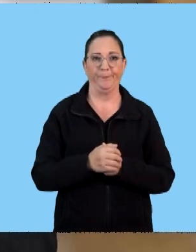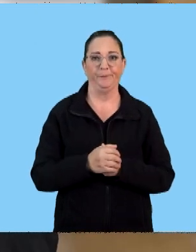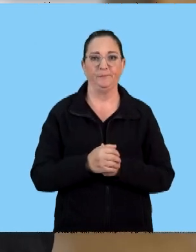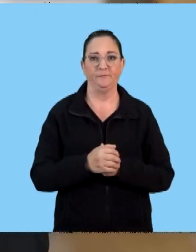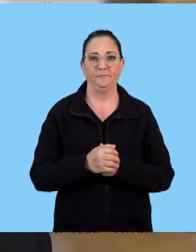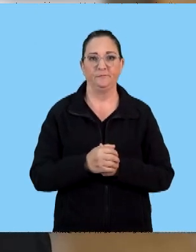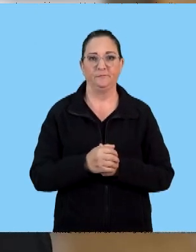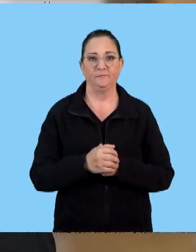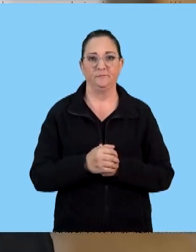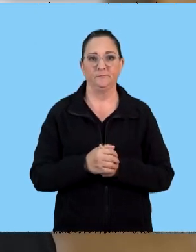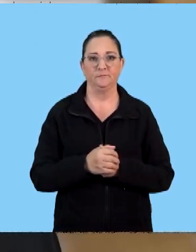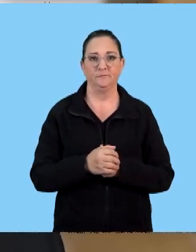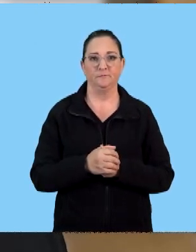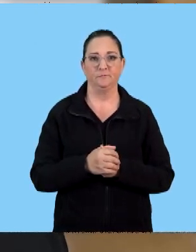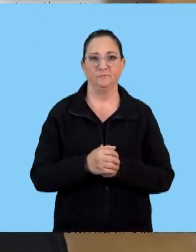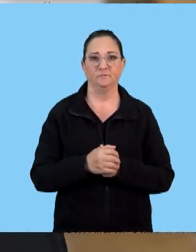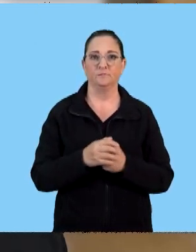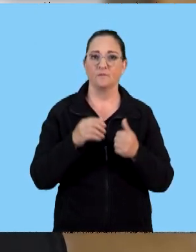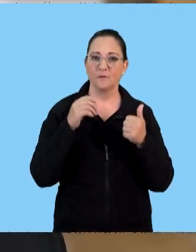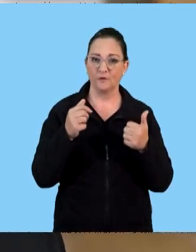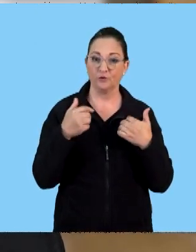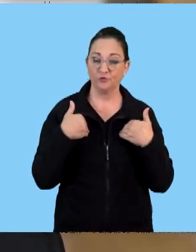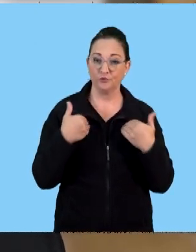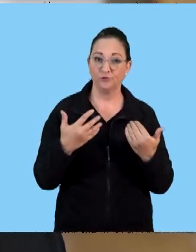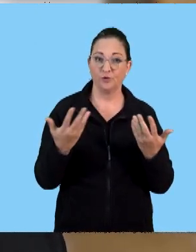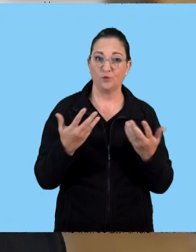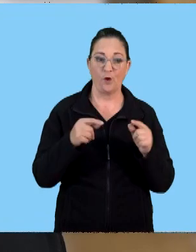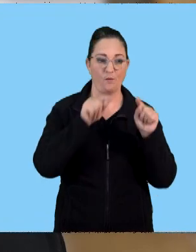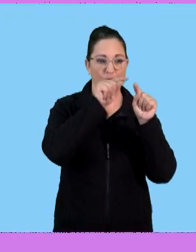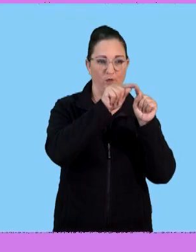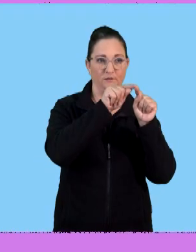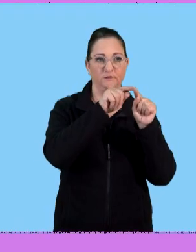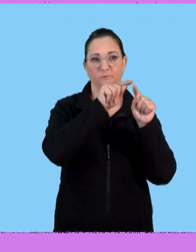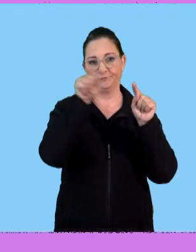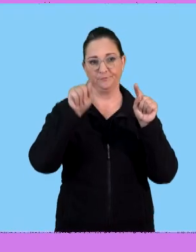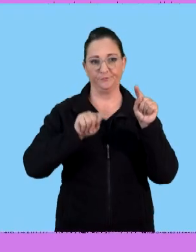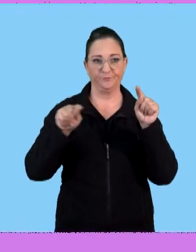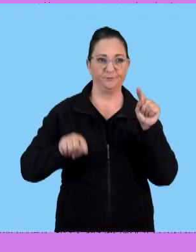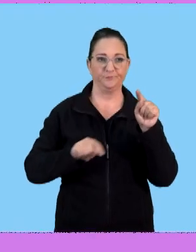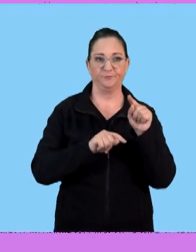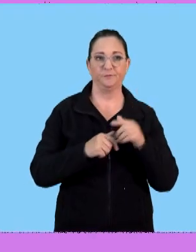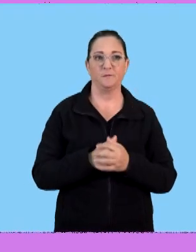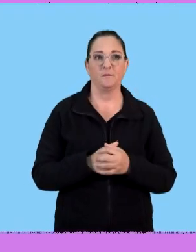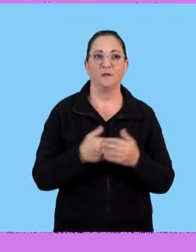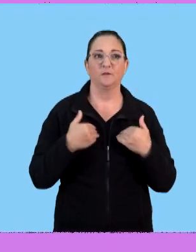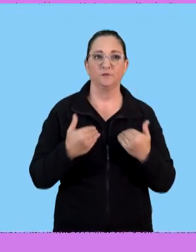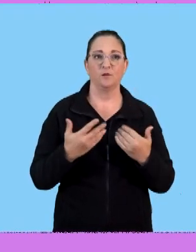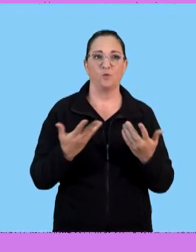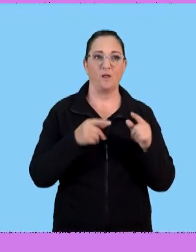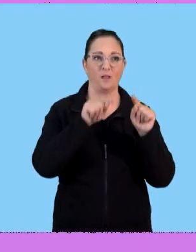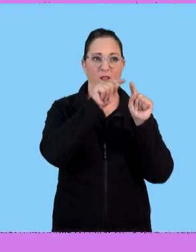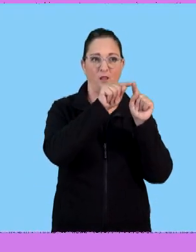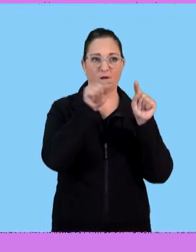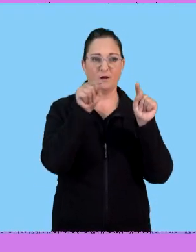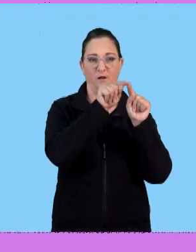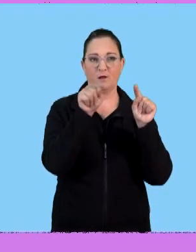The boundary of any given shape. So always good practice. Start at a particular point and work your way around it. So I will start